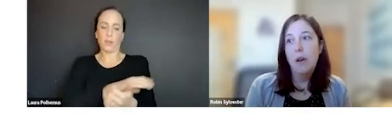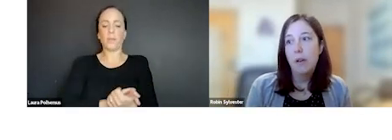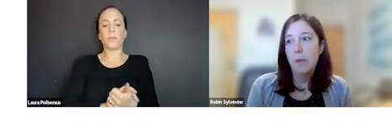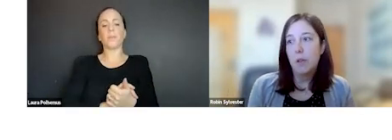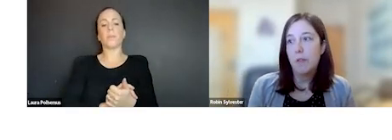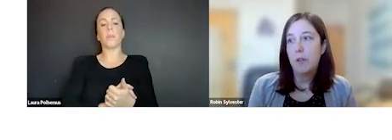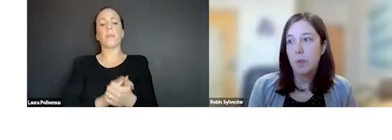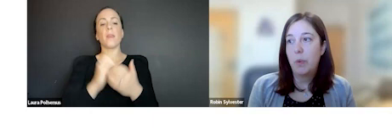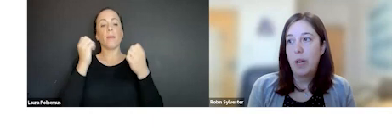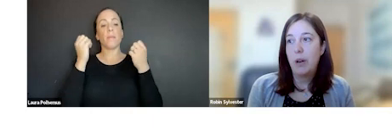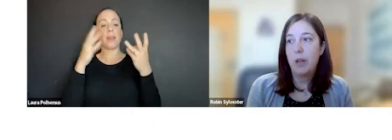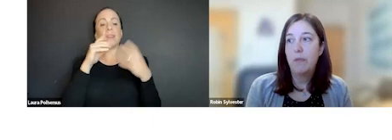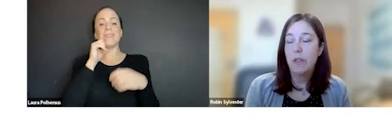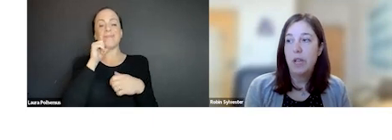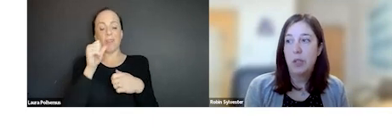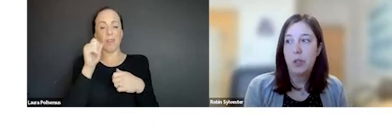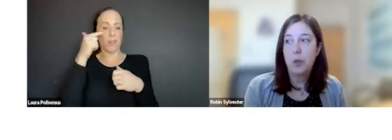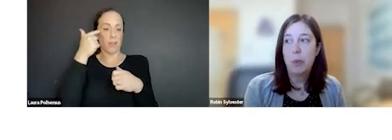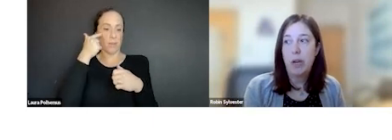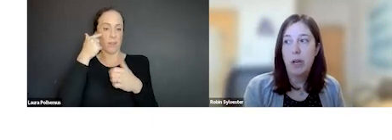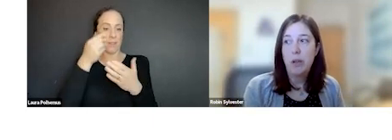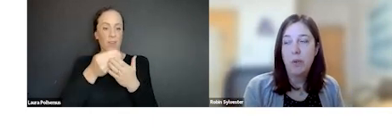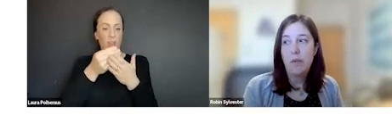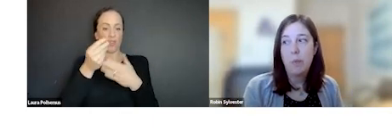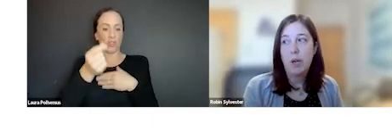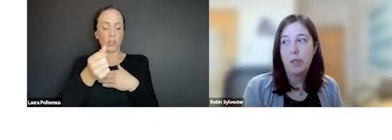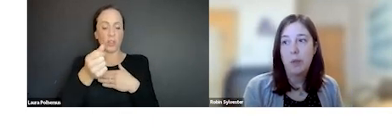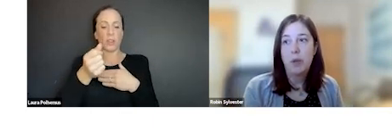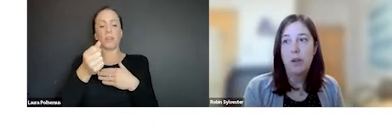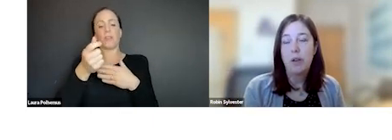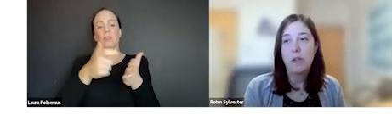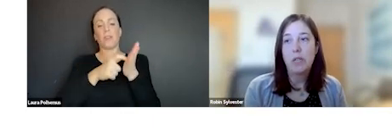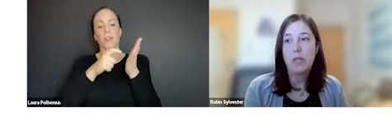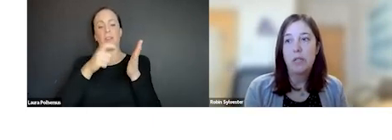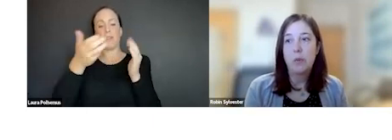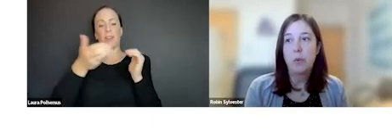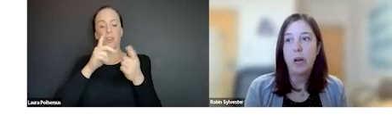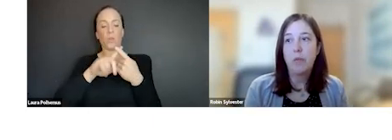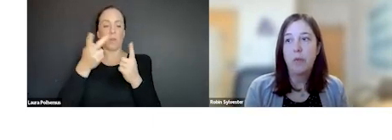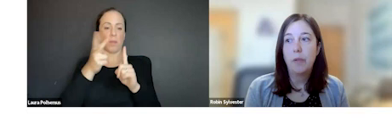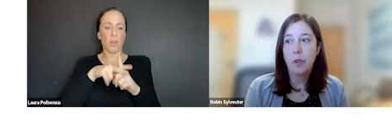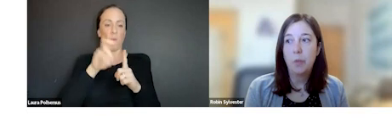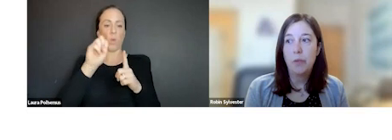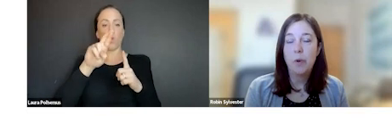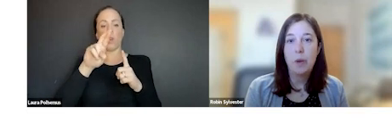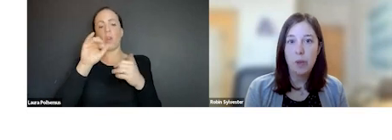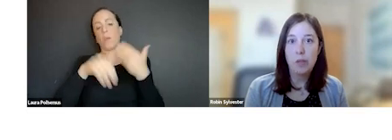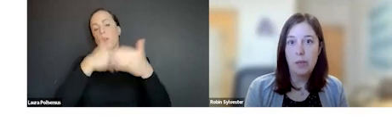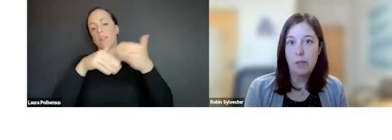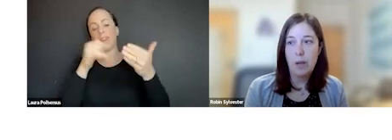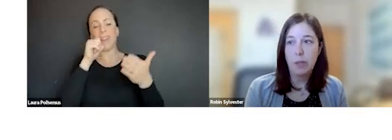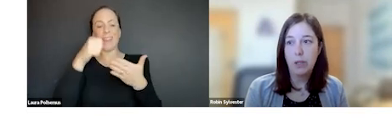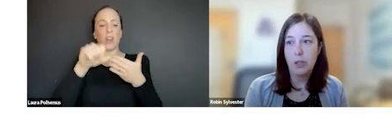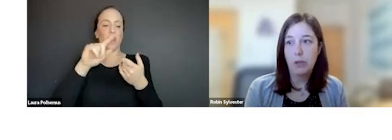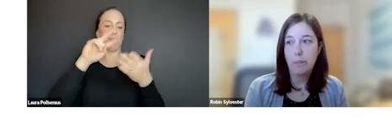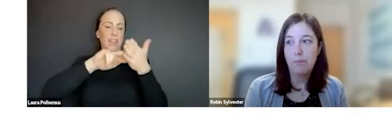Many non-governmental funders require an invitation to apply or have a process where a letter of intent is required for review before they will